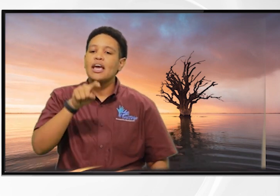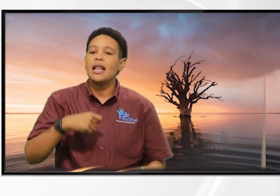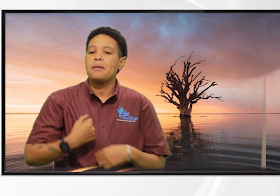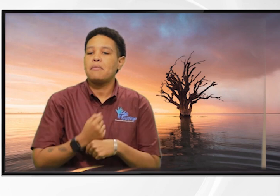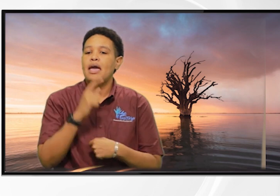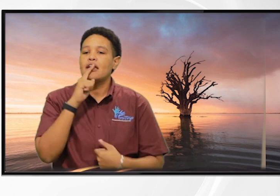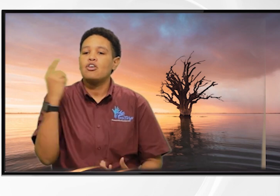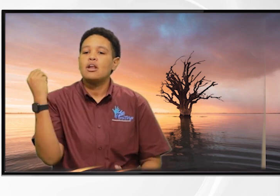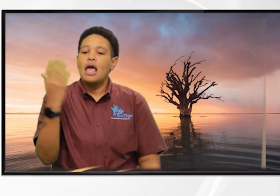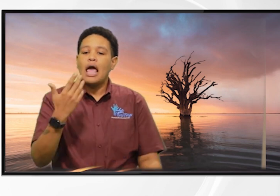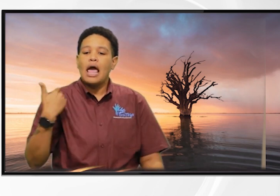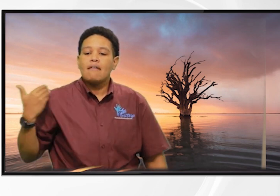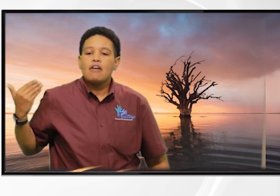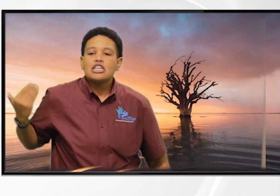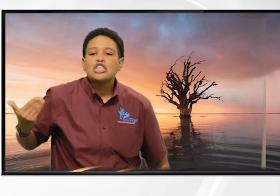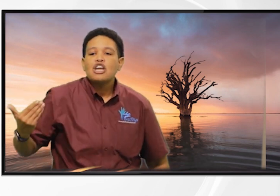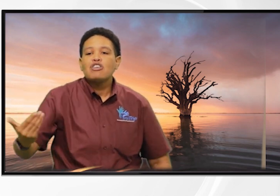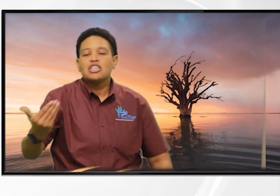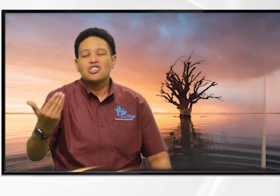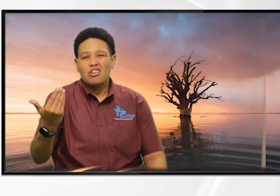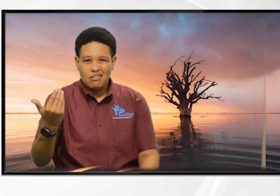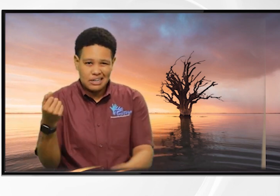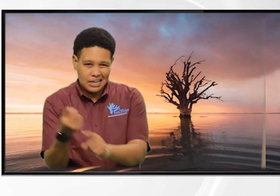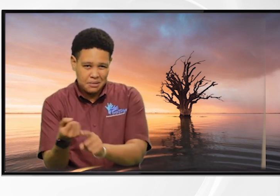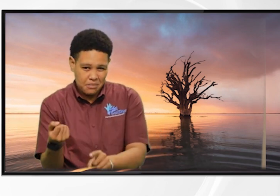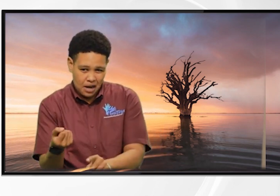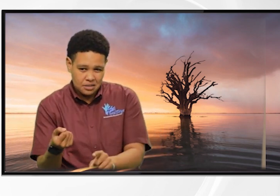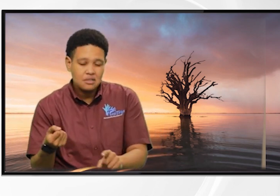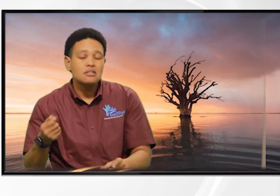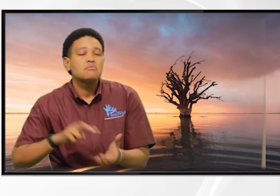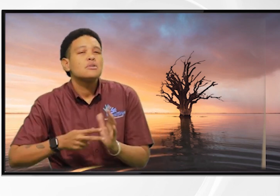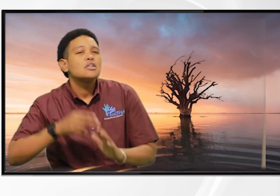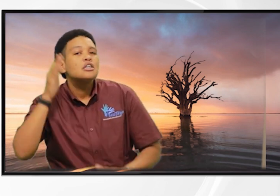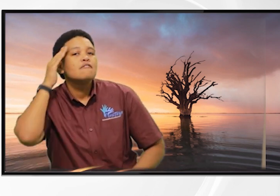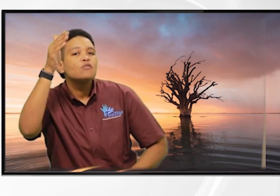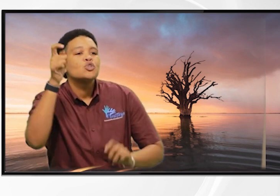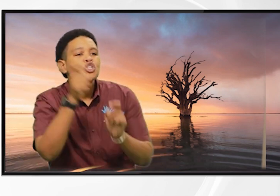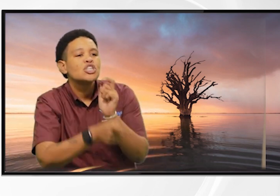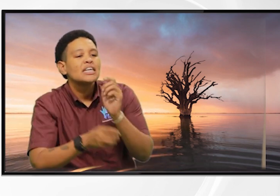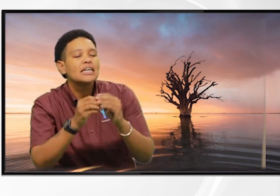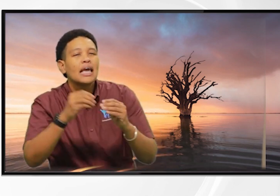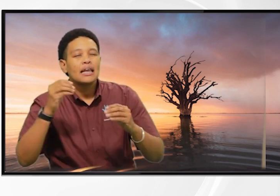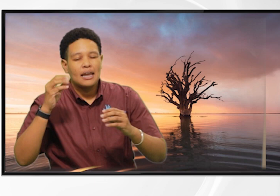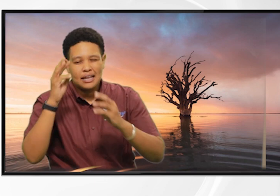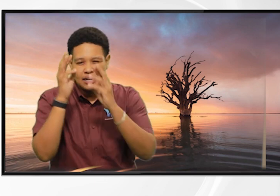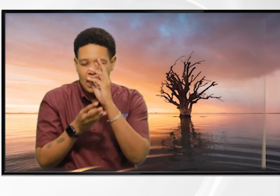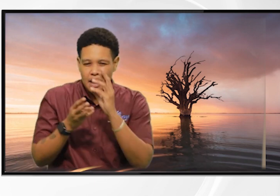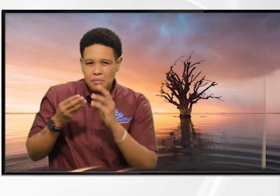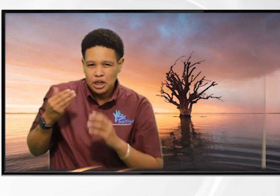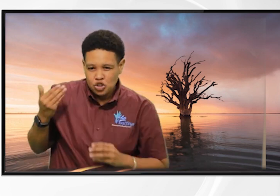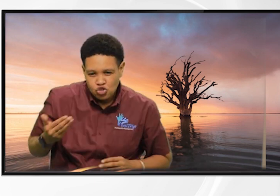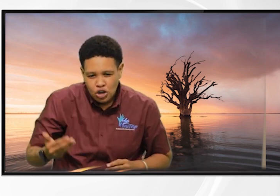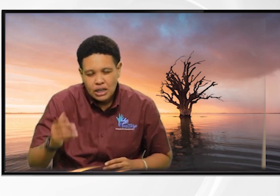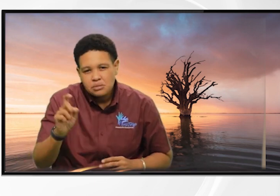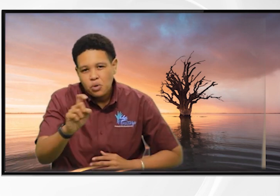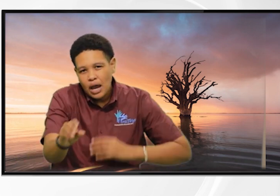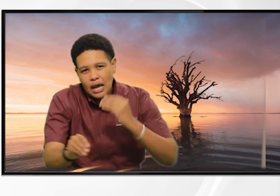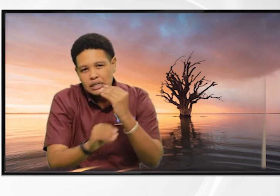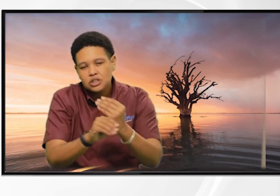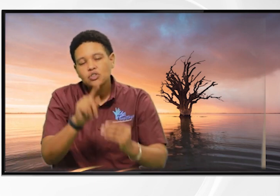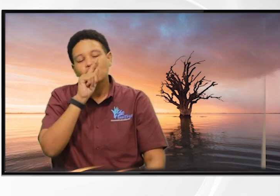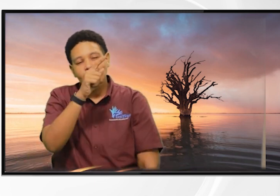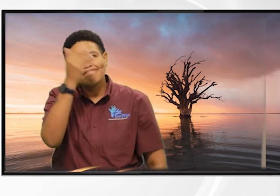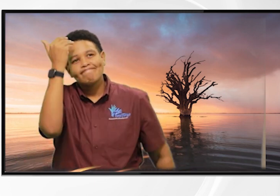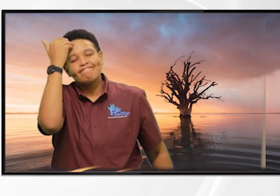made carry a generational impact, then future changes in climate trends must also be